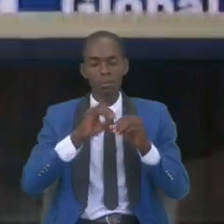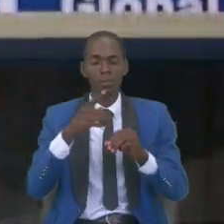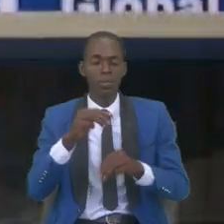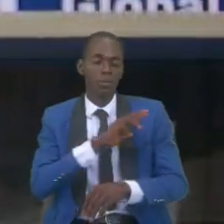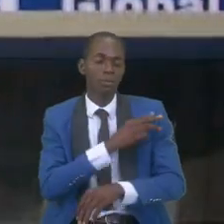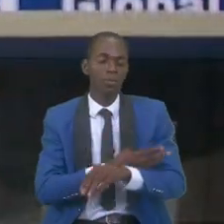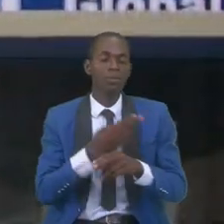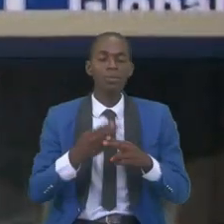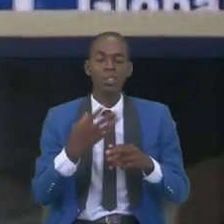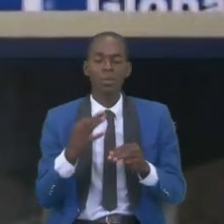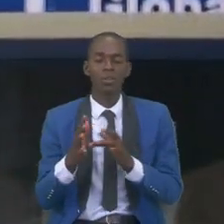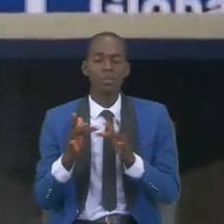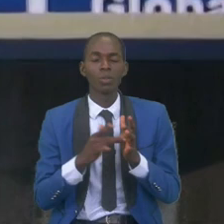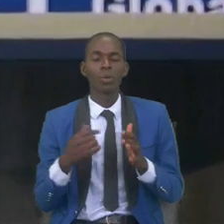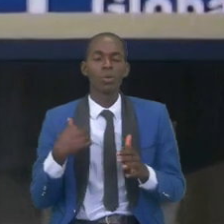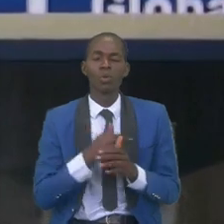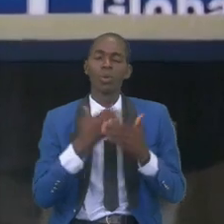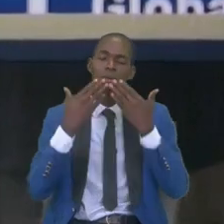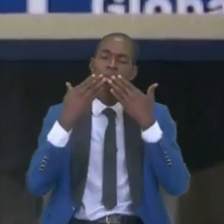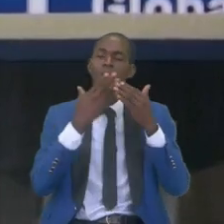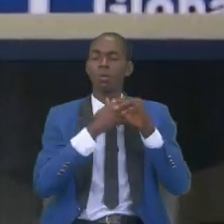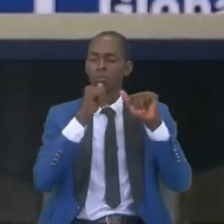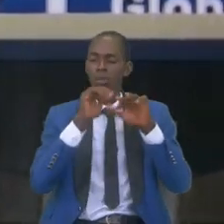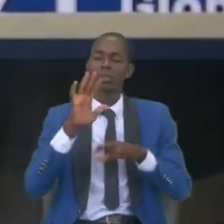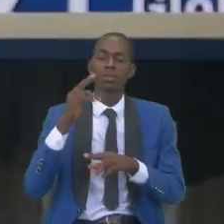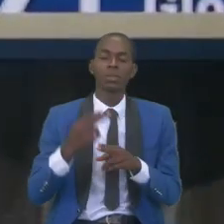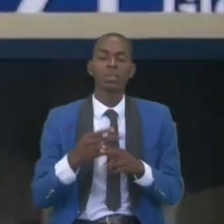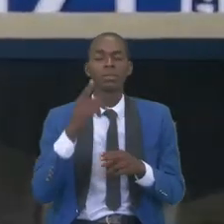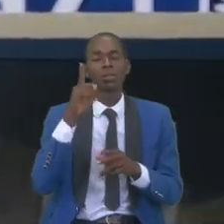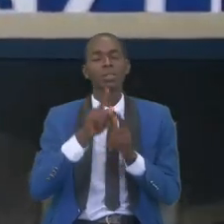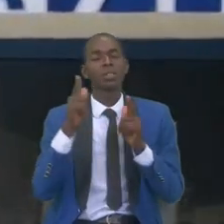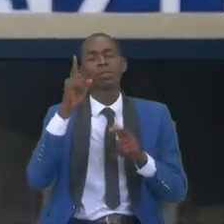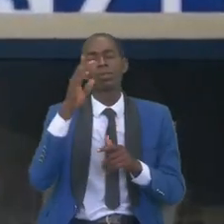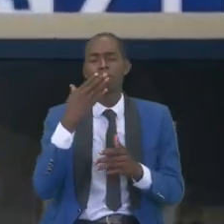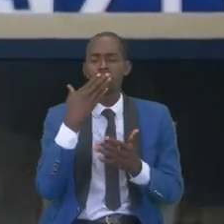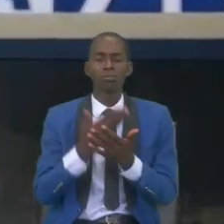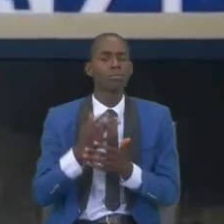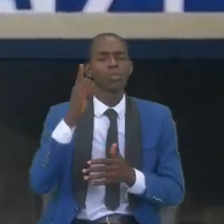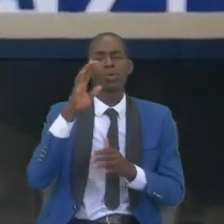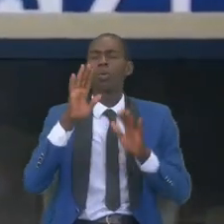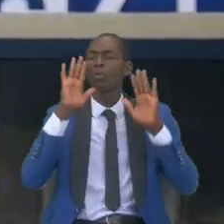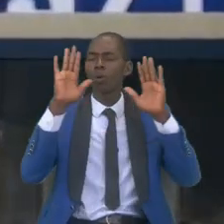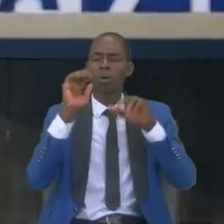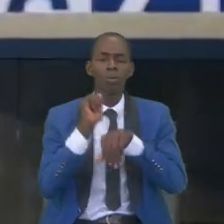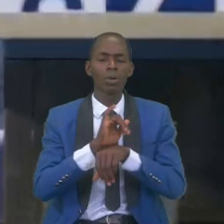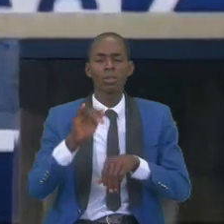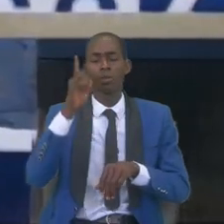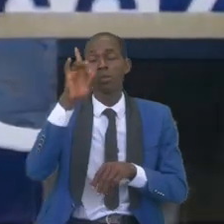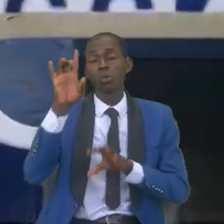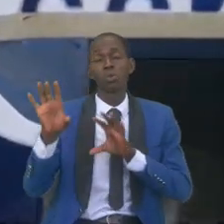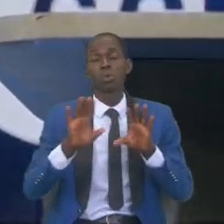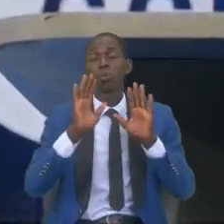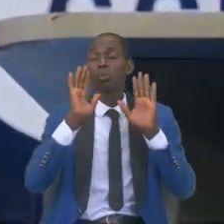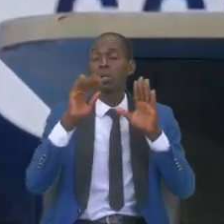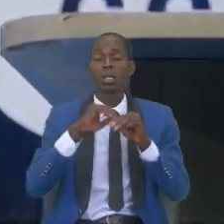of Jesus, we thank you and bless your name. You're a great God, a good God, a wonder-working God. You work wonders in